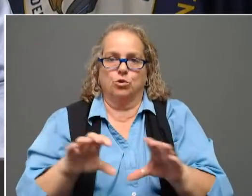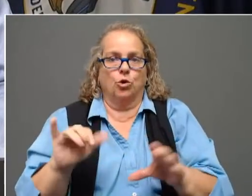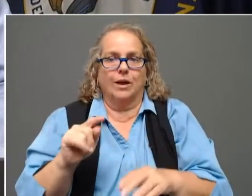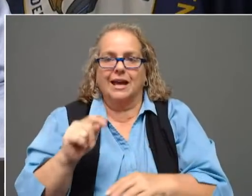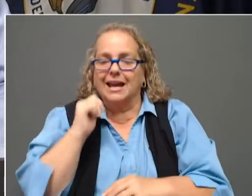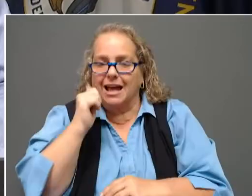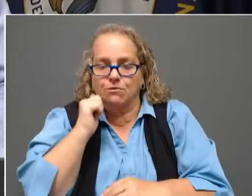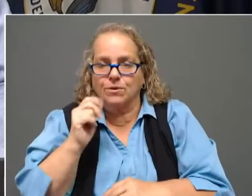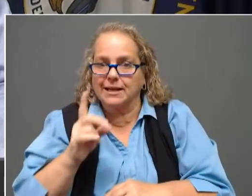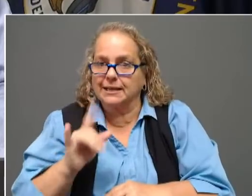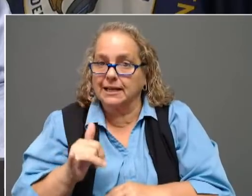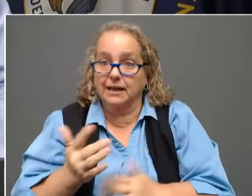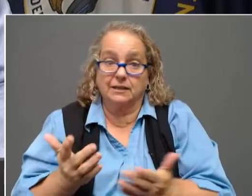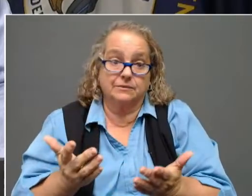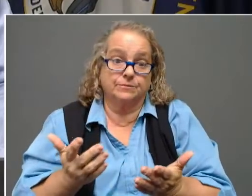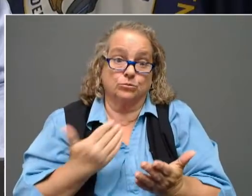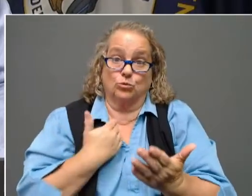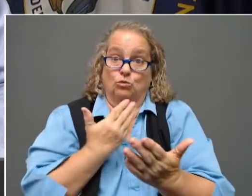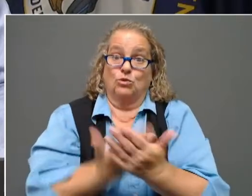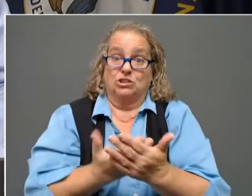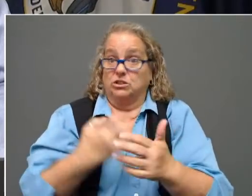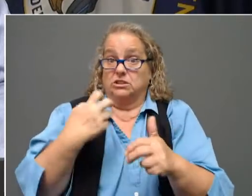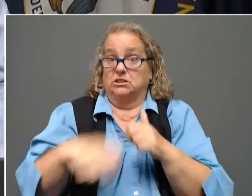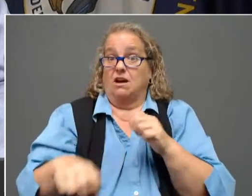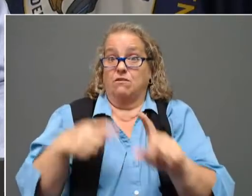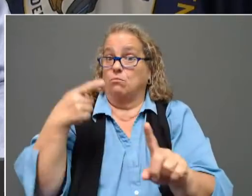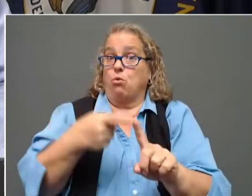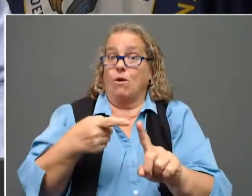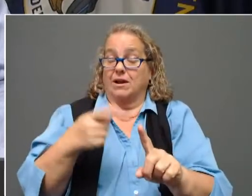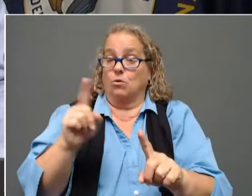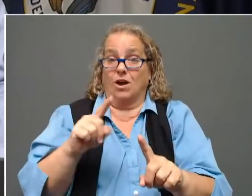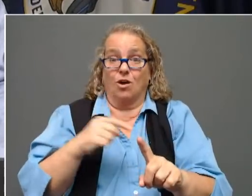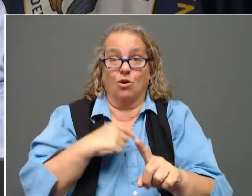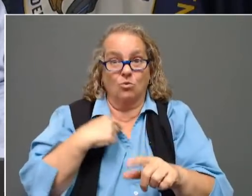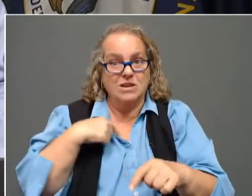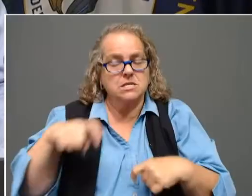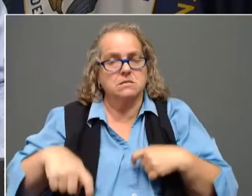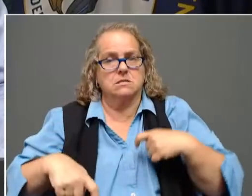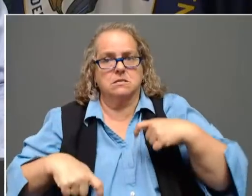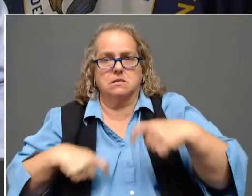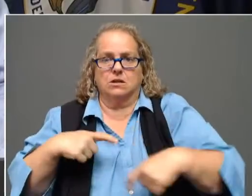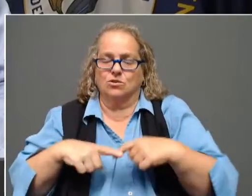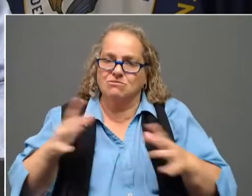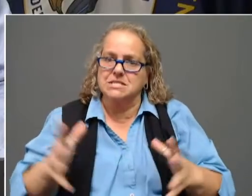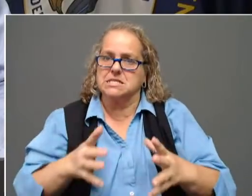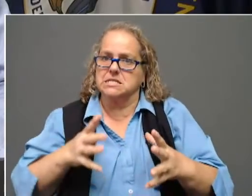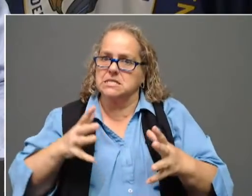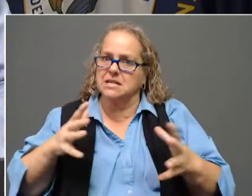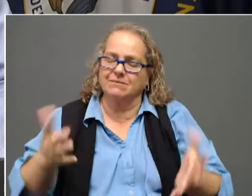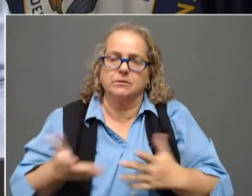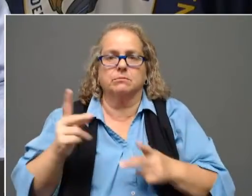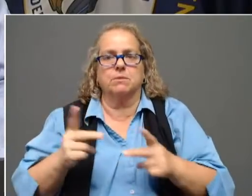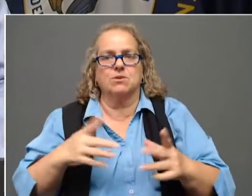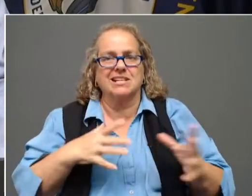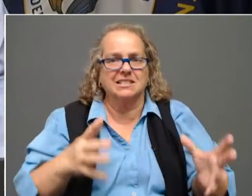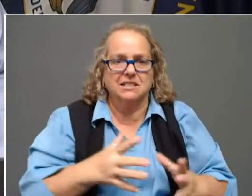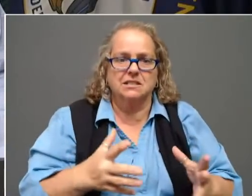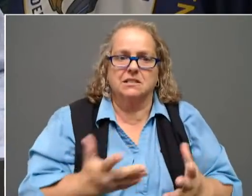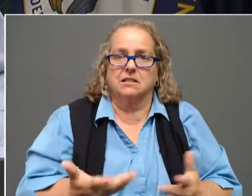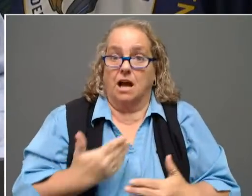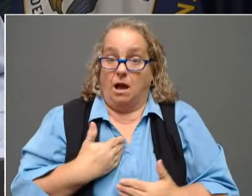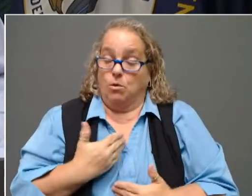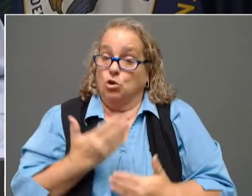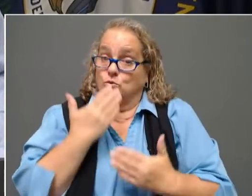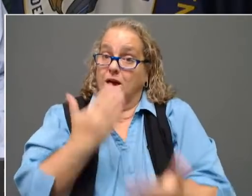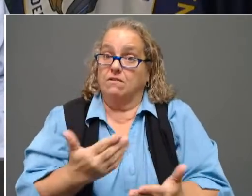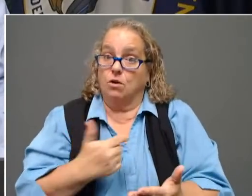day out. We've reached a tough point where we're slogging through it. I'm actually grateful that we're holding steady. You would expect more